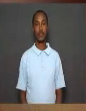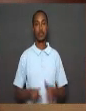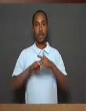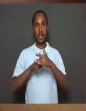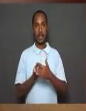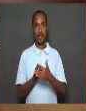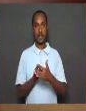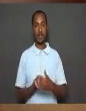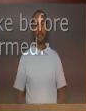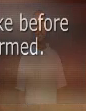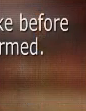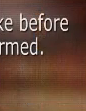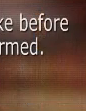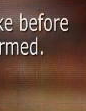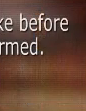Begin.